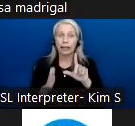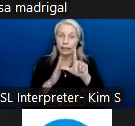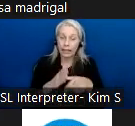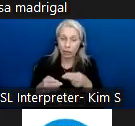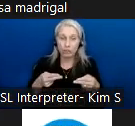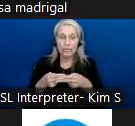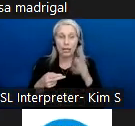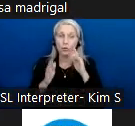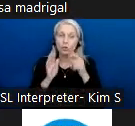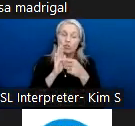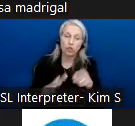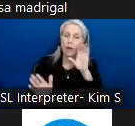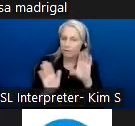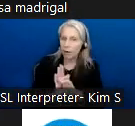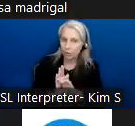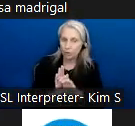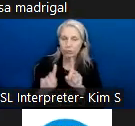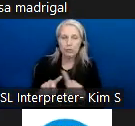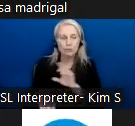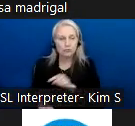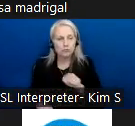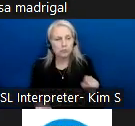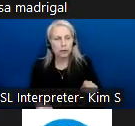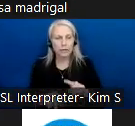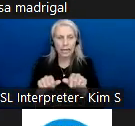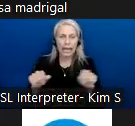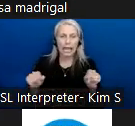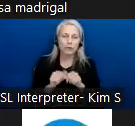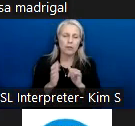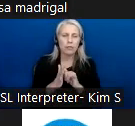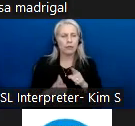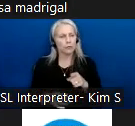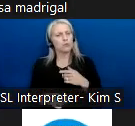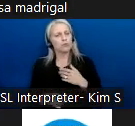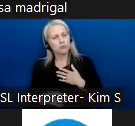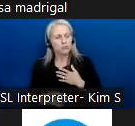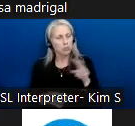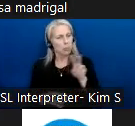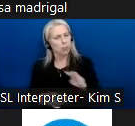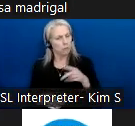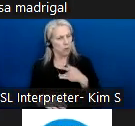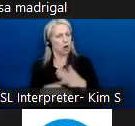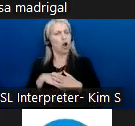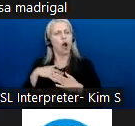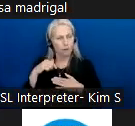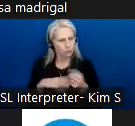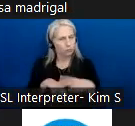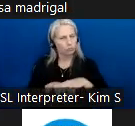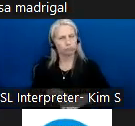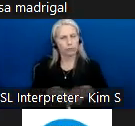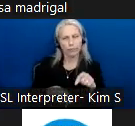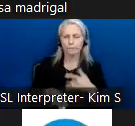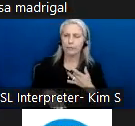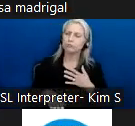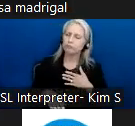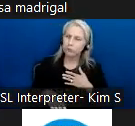some photos, but areas that are appealing, areas that you would feel comfortable sitting in, that